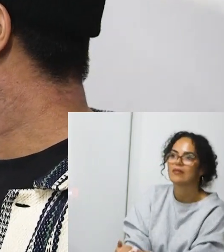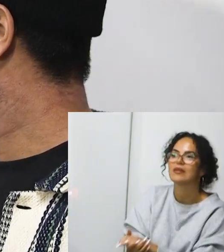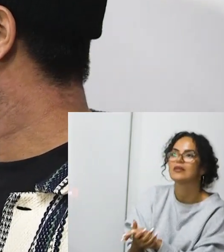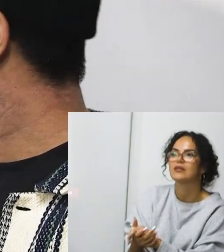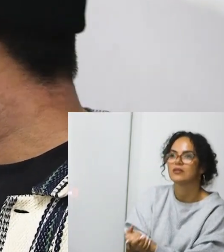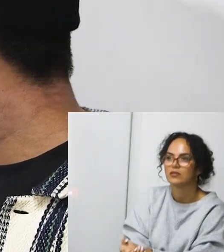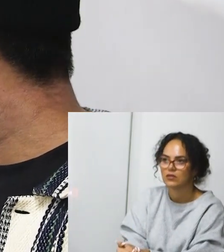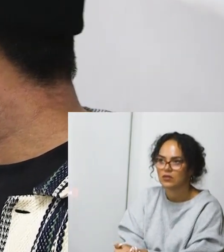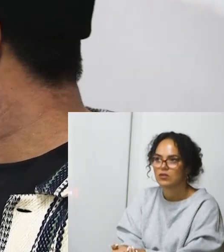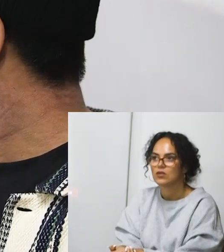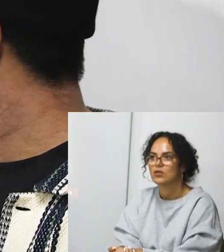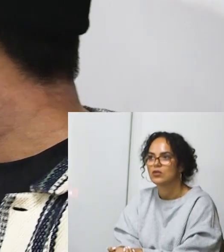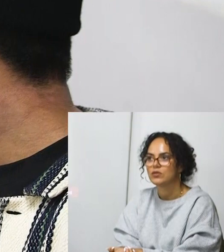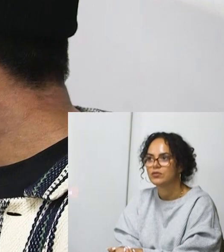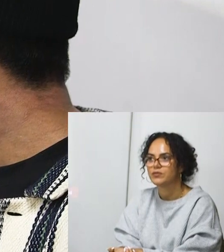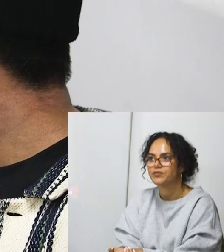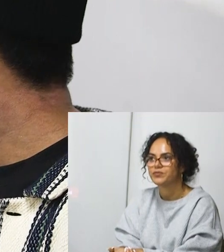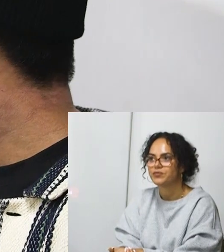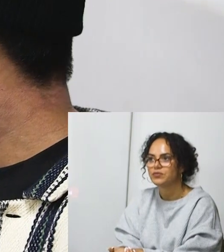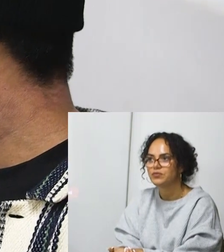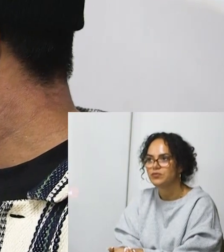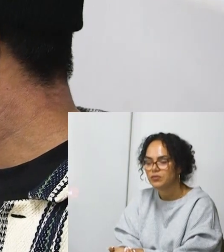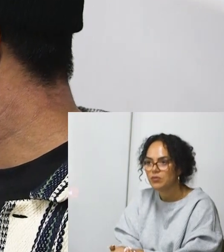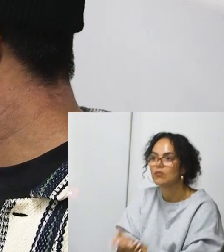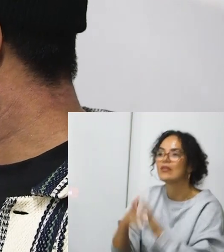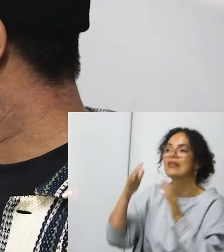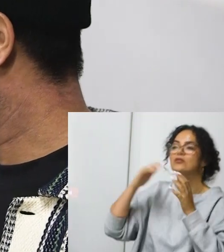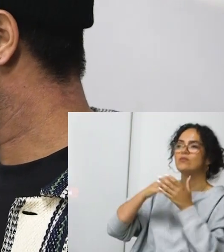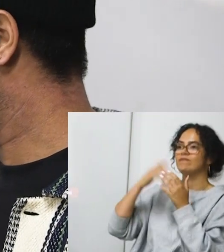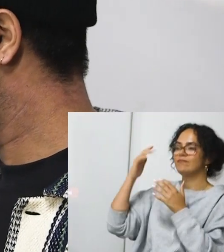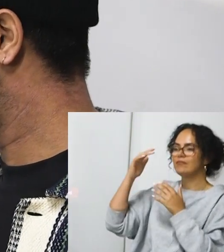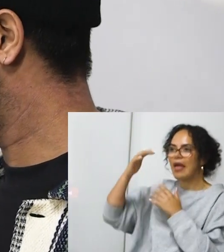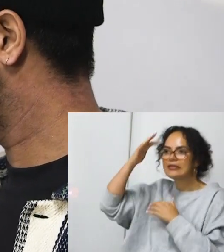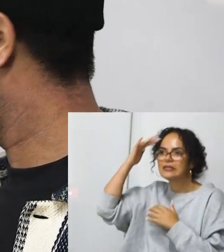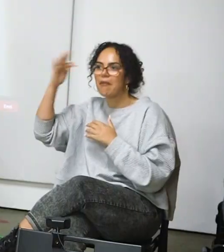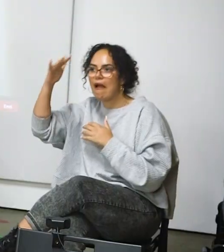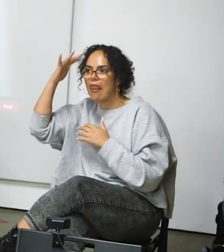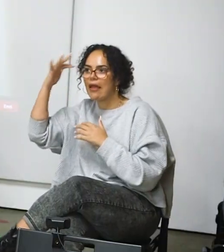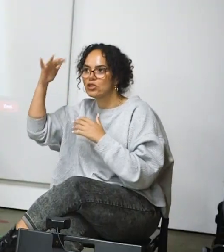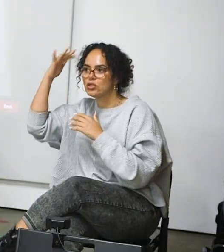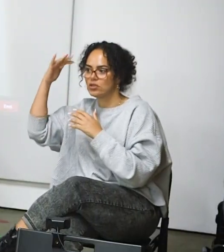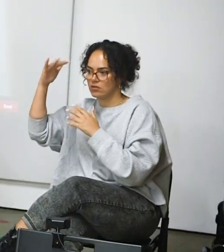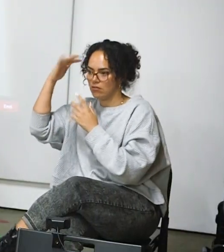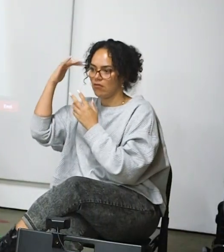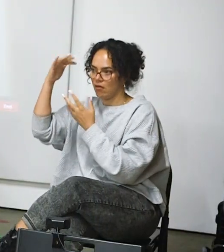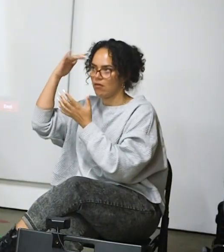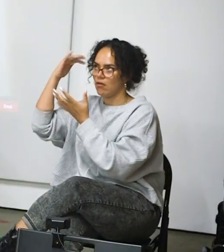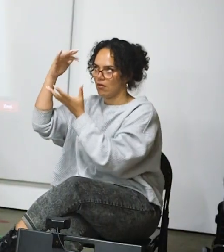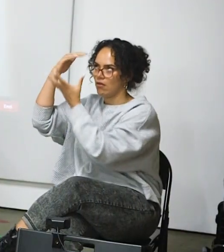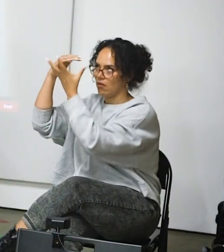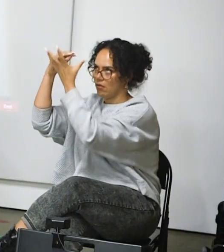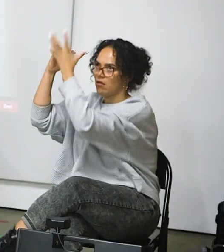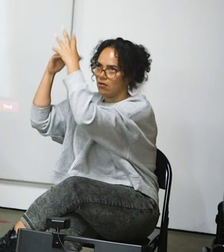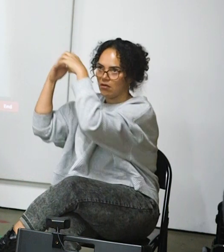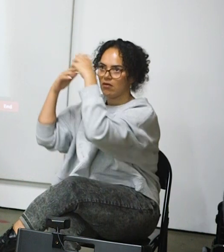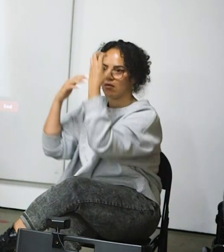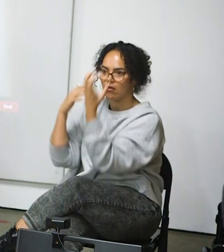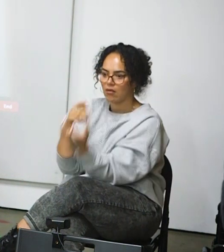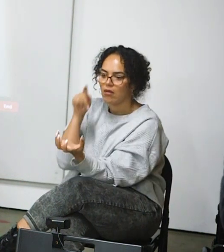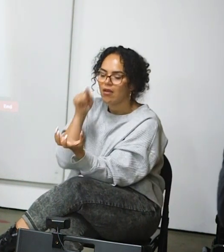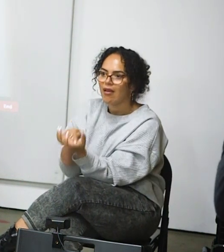what are the difficulties with that? Or what are the things that are important to consider with that? And so maybe I'll start with you, Kai. Or we can pass it